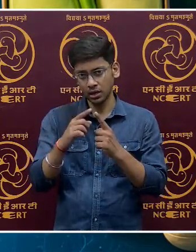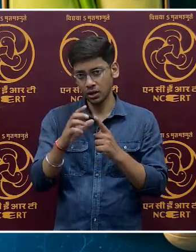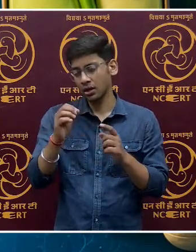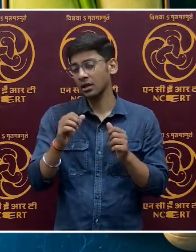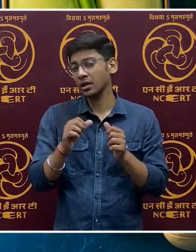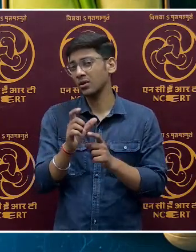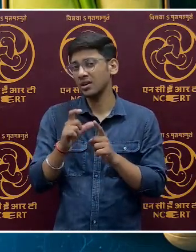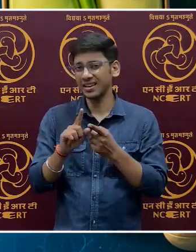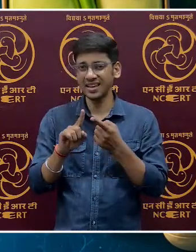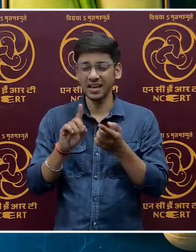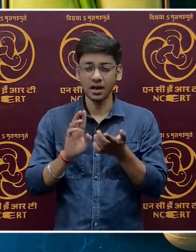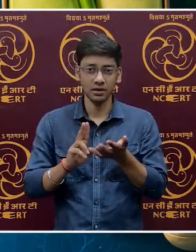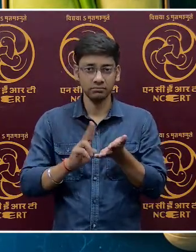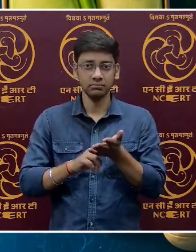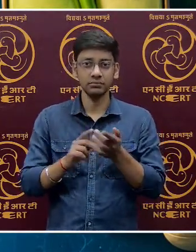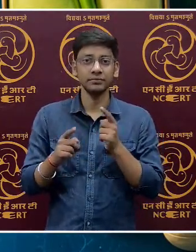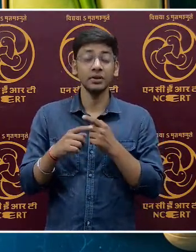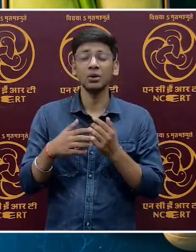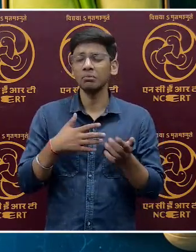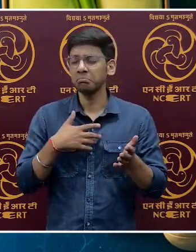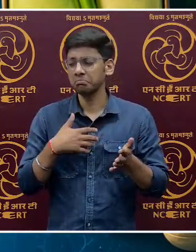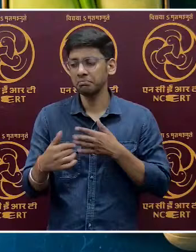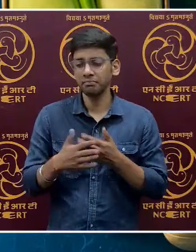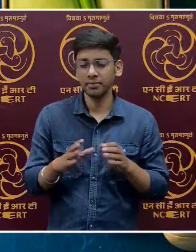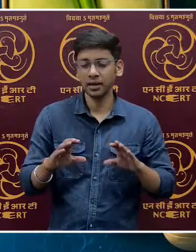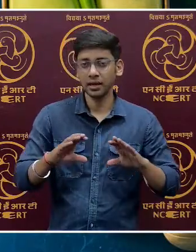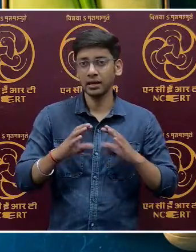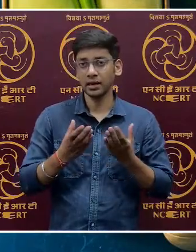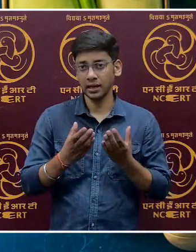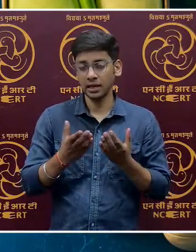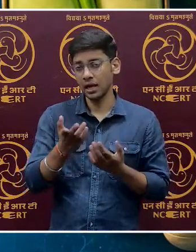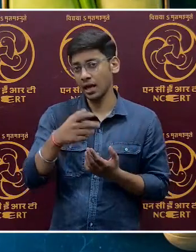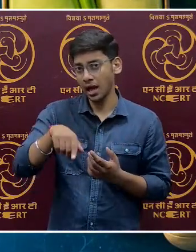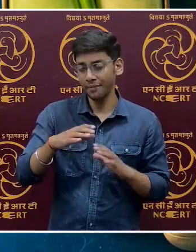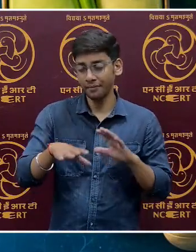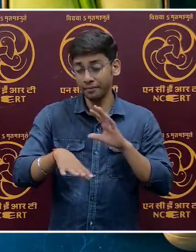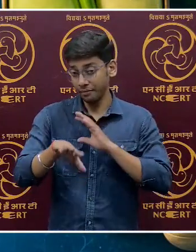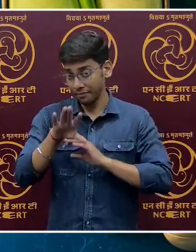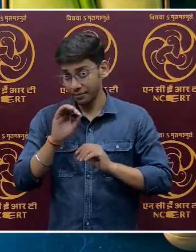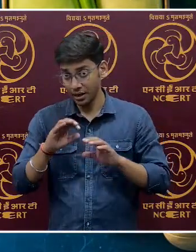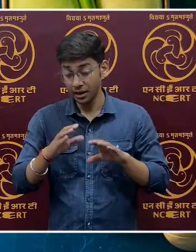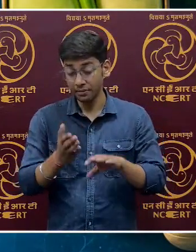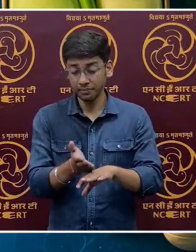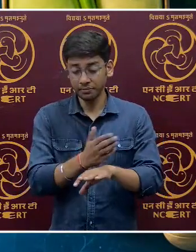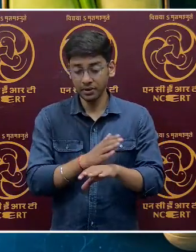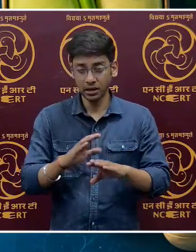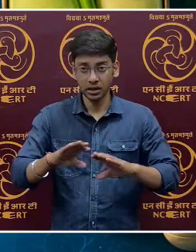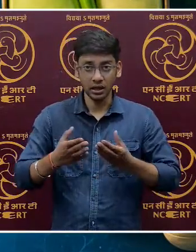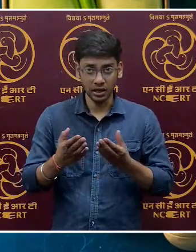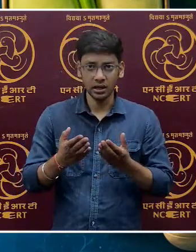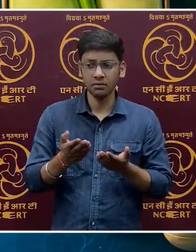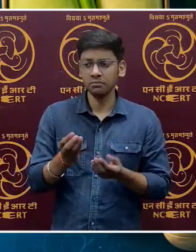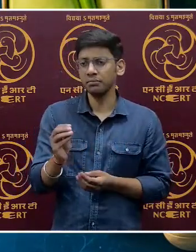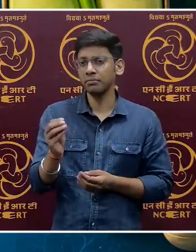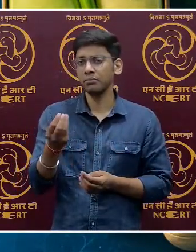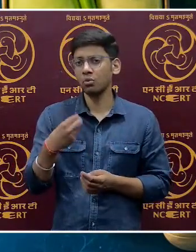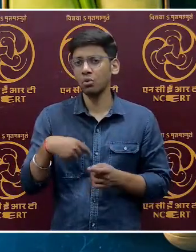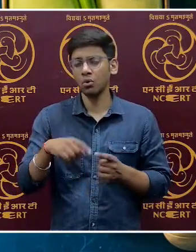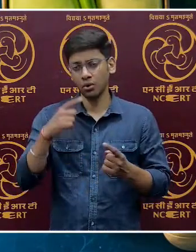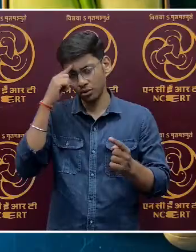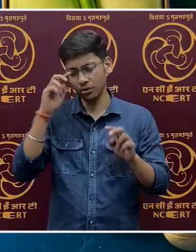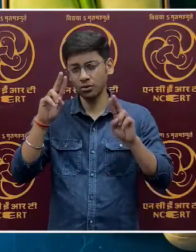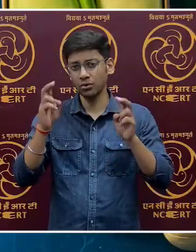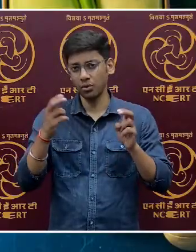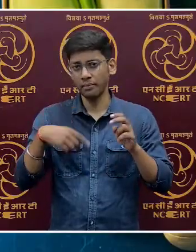particular 6th class. Any class, whether you want to learn your previous class, whether you want to learn little bit more about any topic, whether